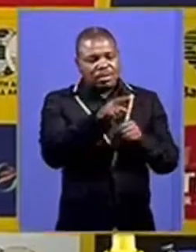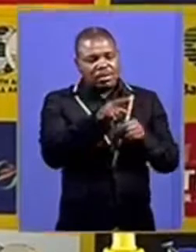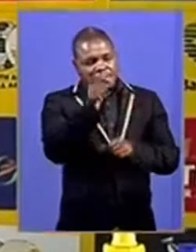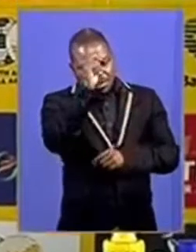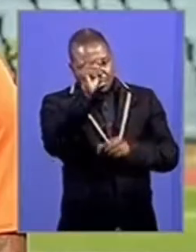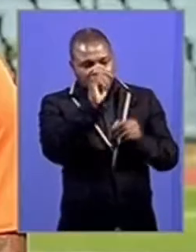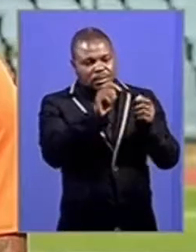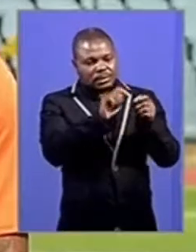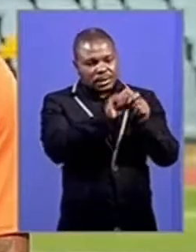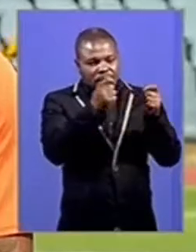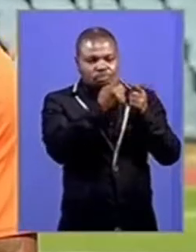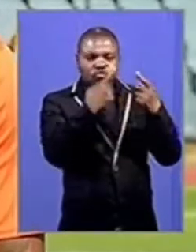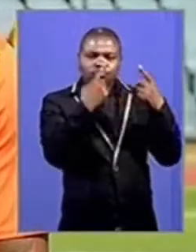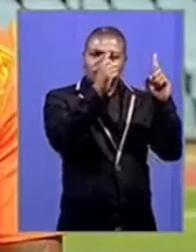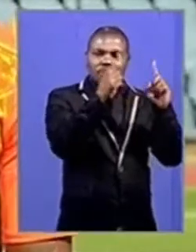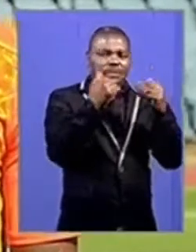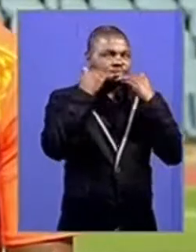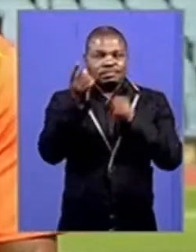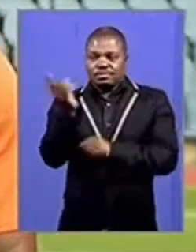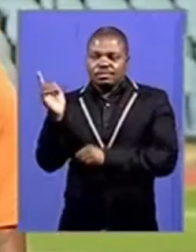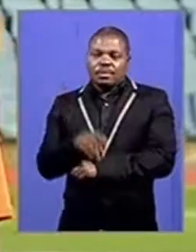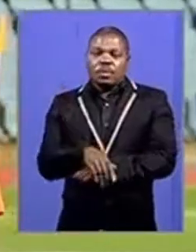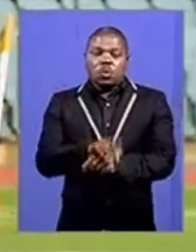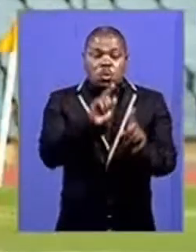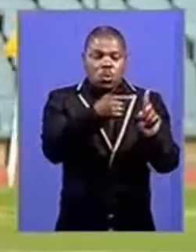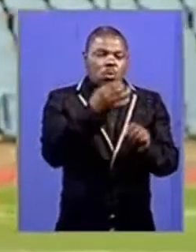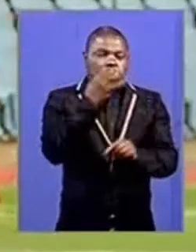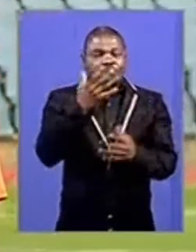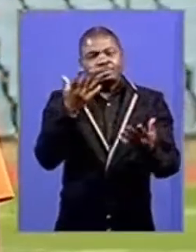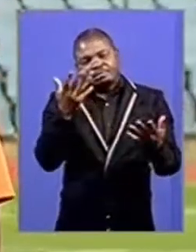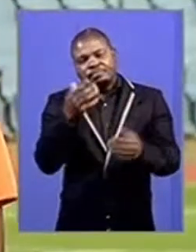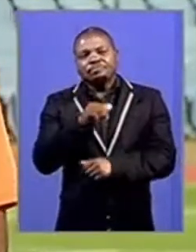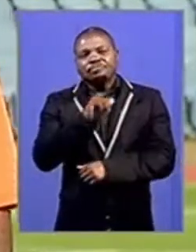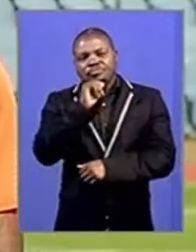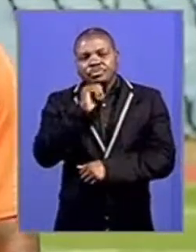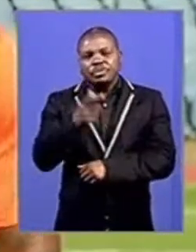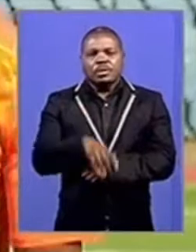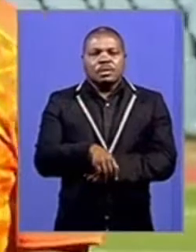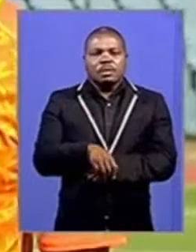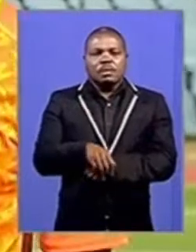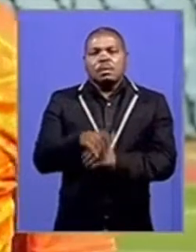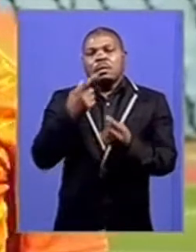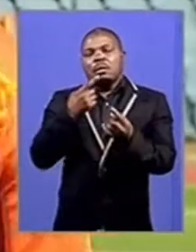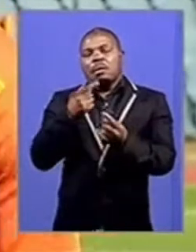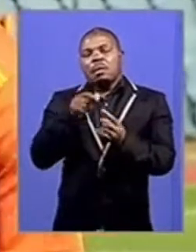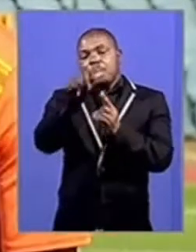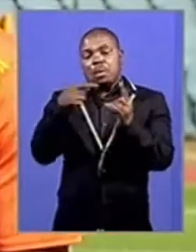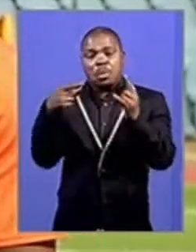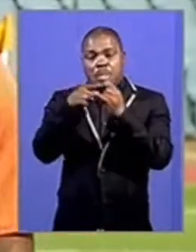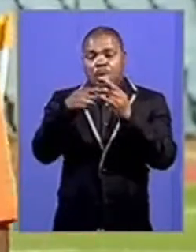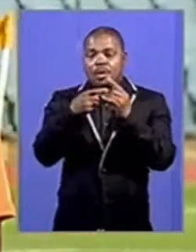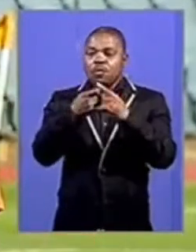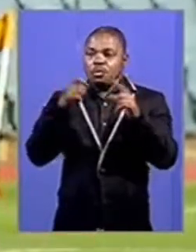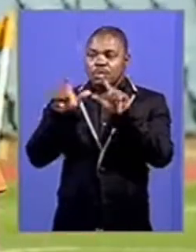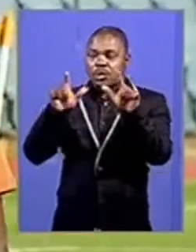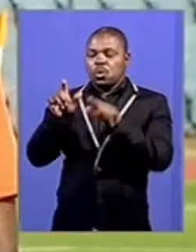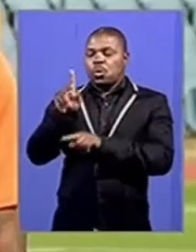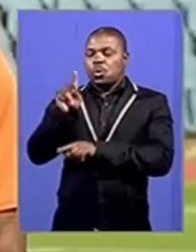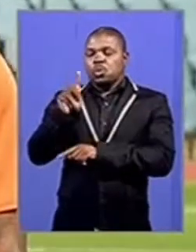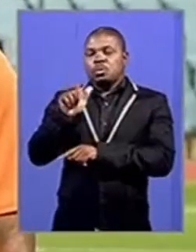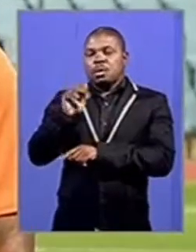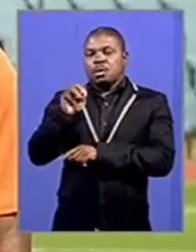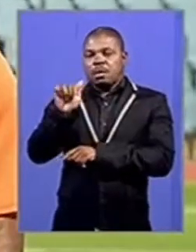successful team. Go sa le bjalo Broos o re o gapeletšega go se akaretše moralo ka pele Thabiso Kutumela wa Sundowns ka